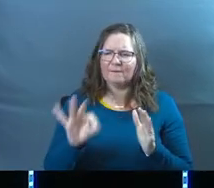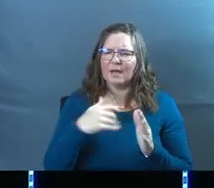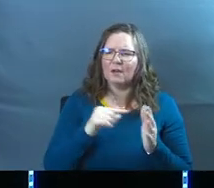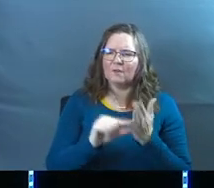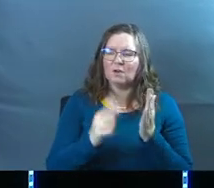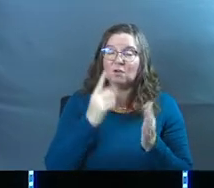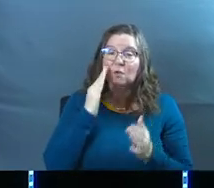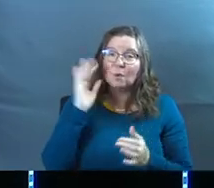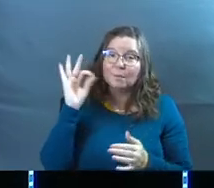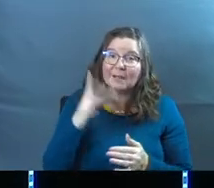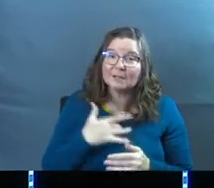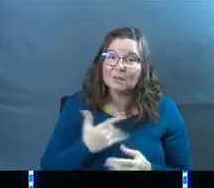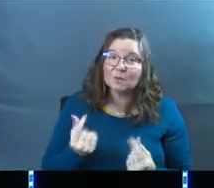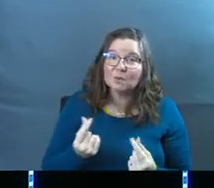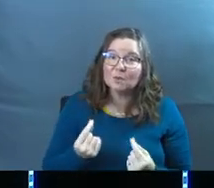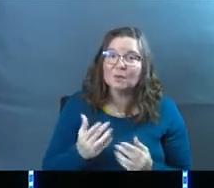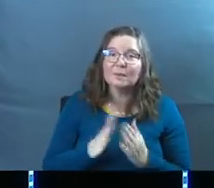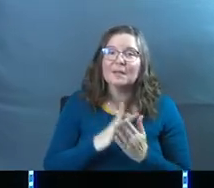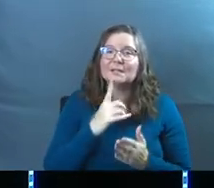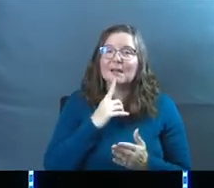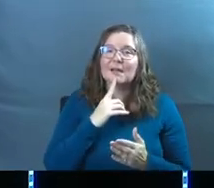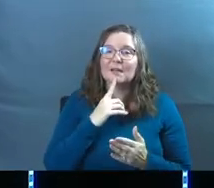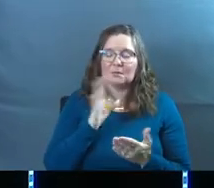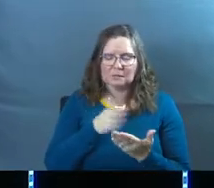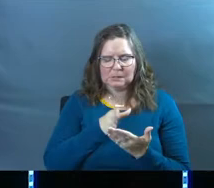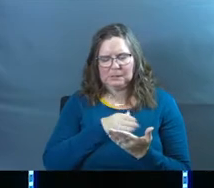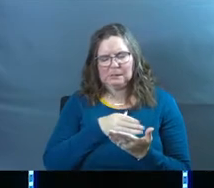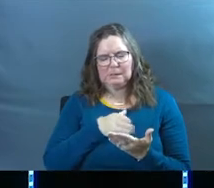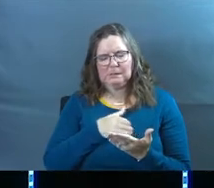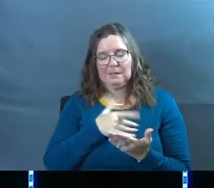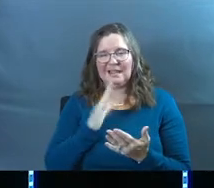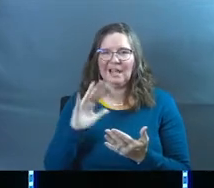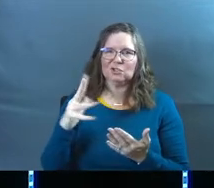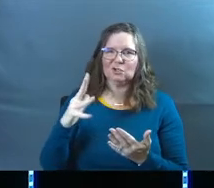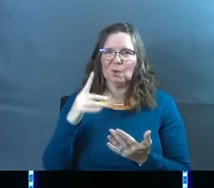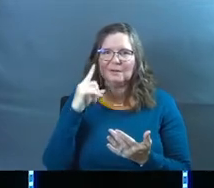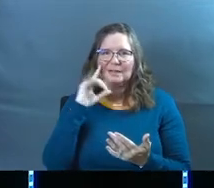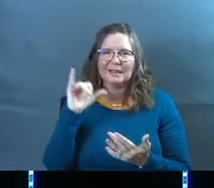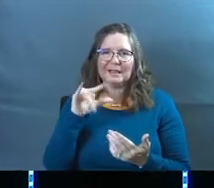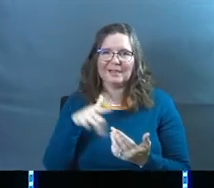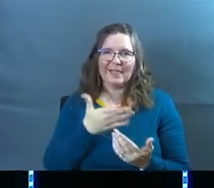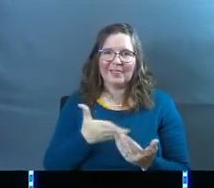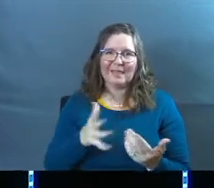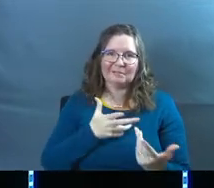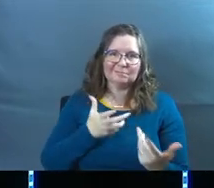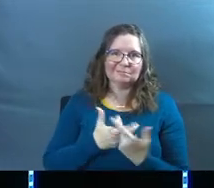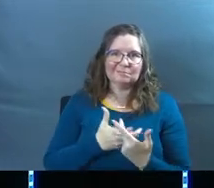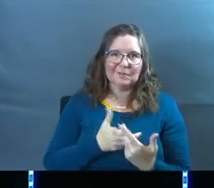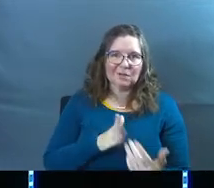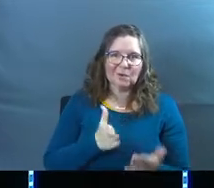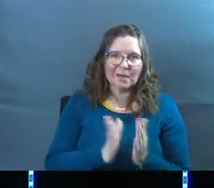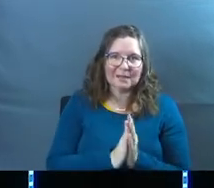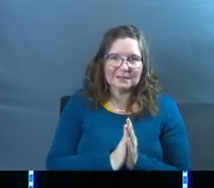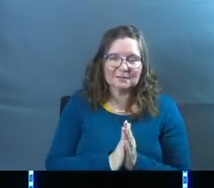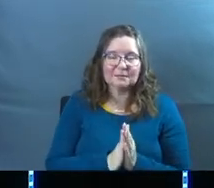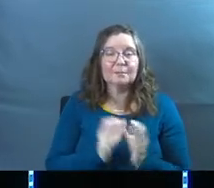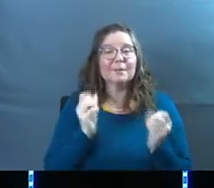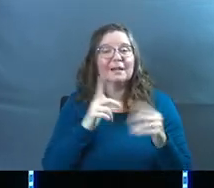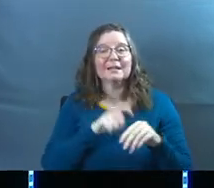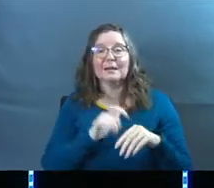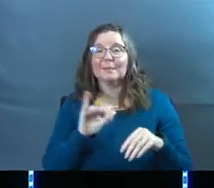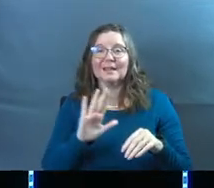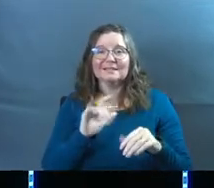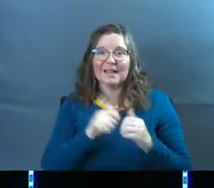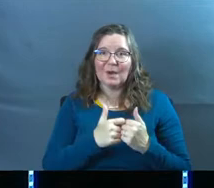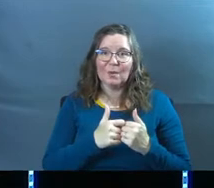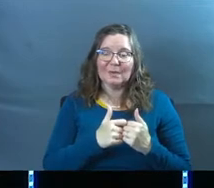for me. And you know what pastors usually do? Pastors usually go try to find something that sort of sounds like that thing that you're asking. And a lot of times that's